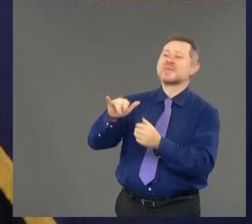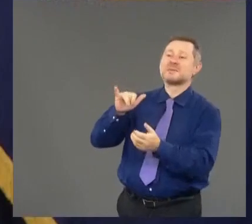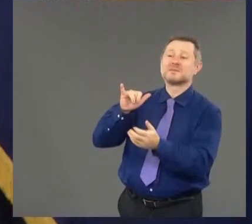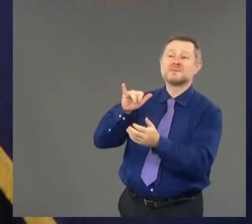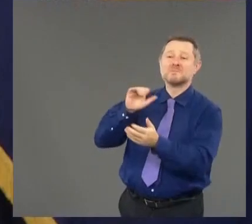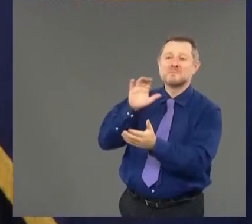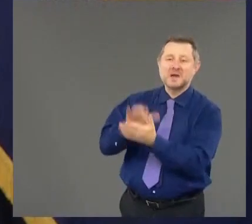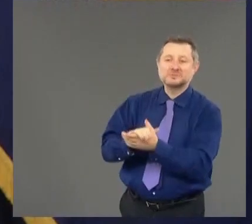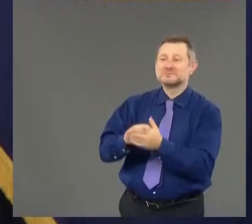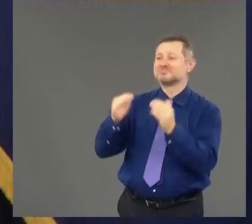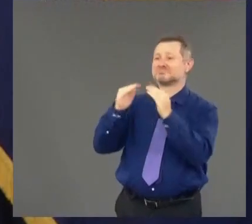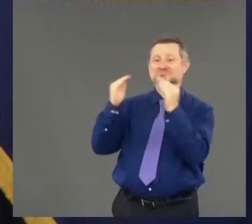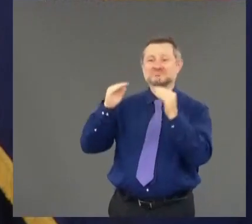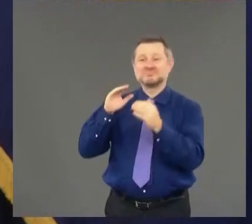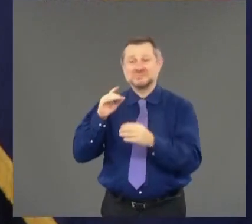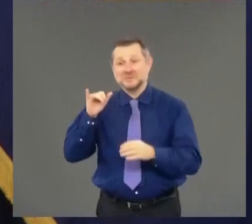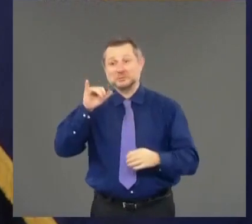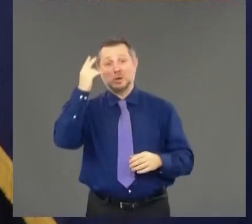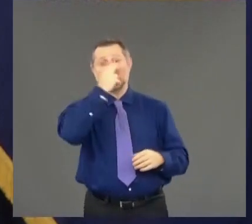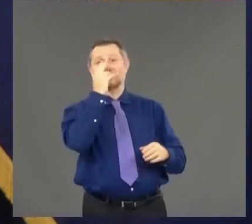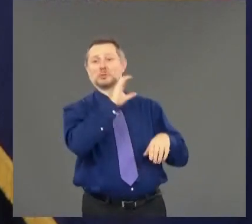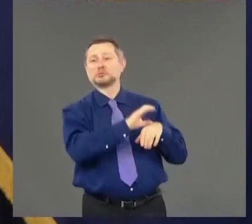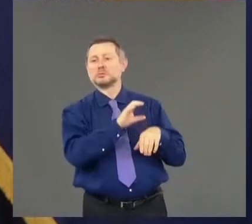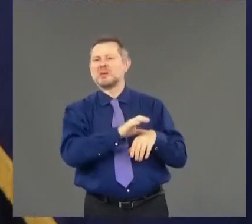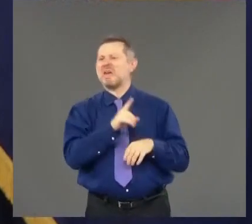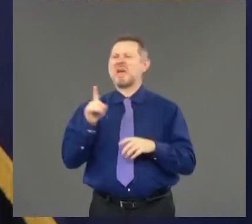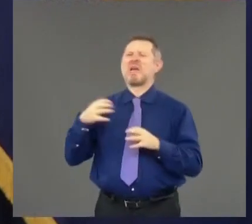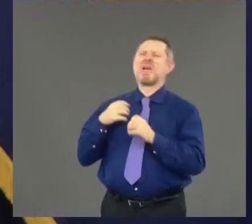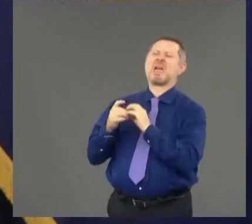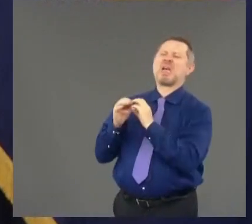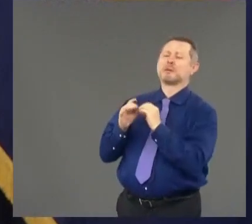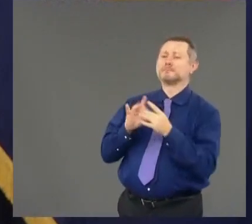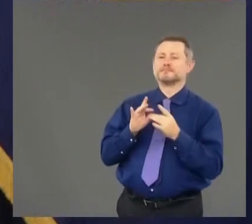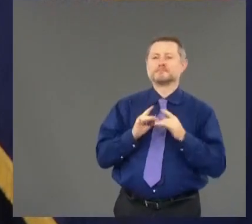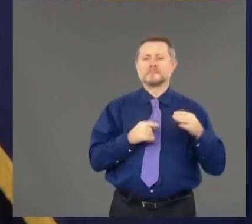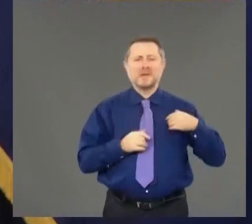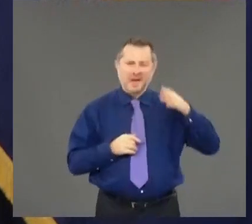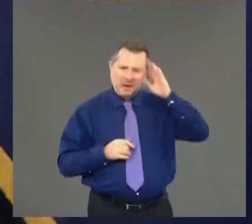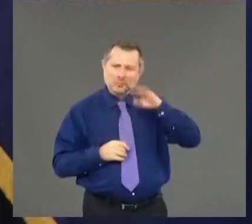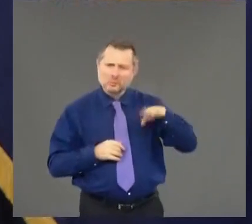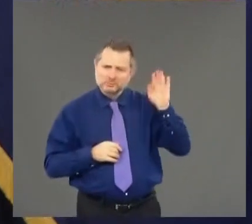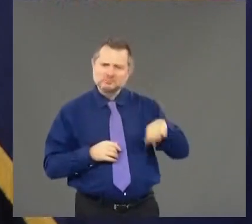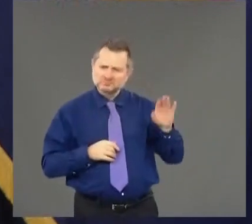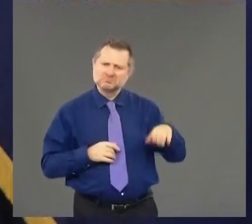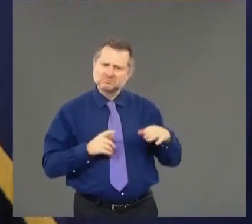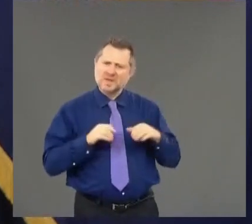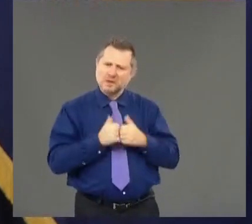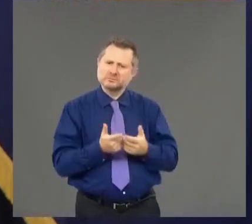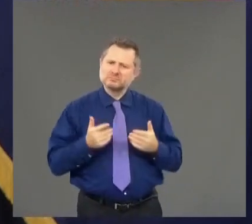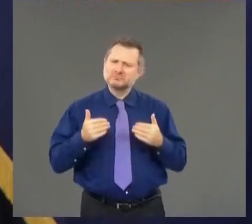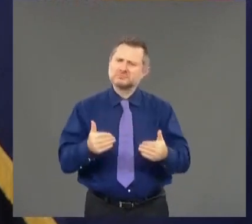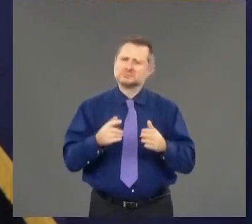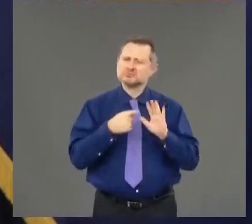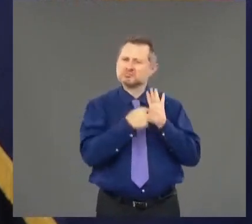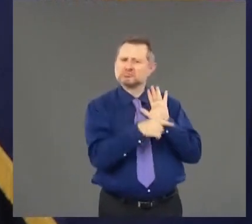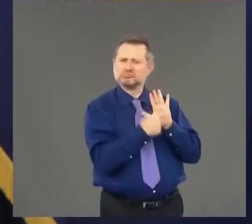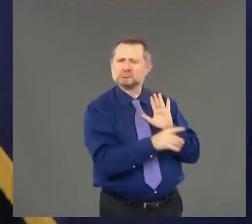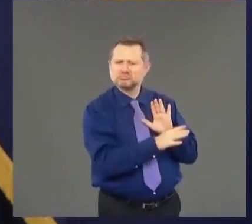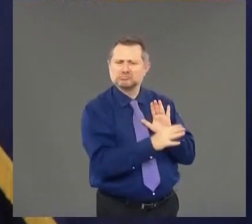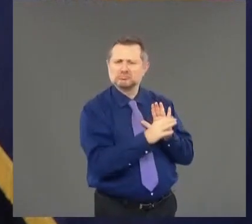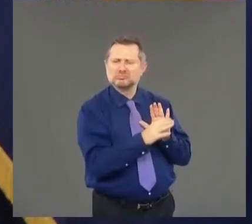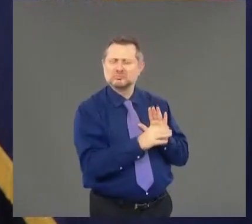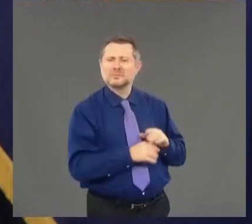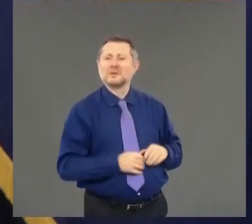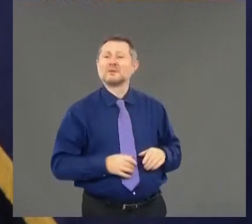There's going to be opposition. But that's how we make change. To spur the change,